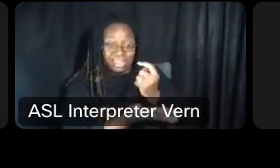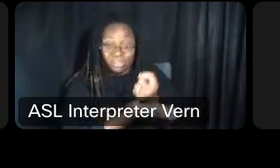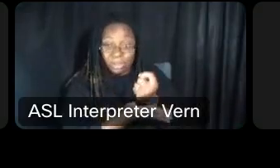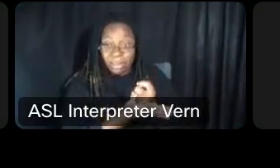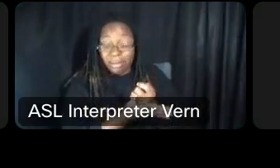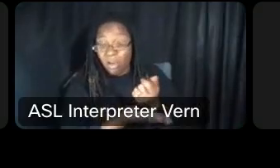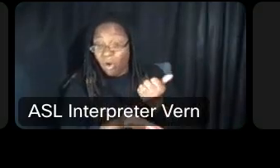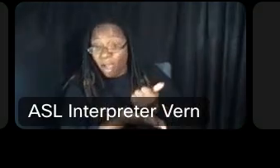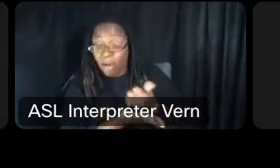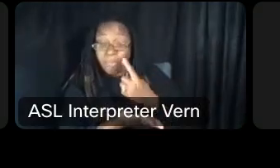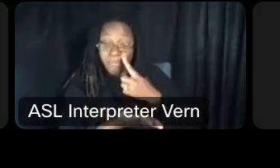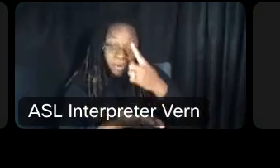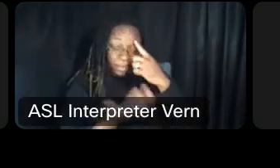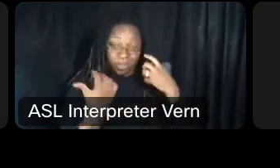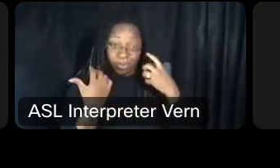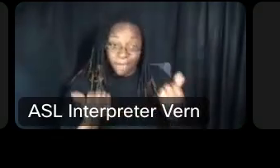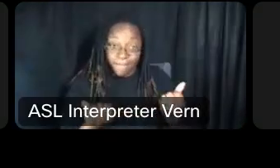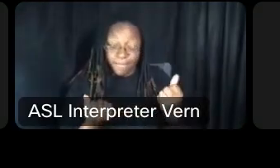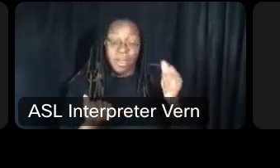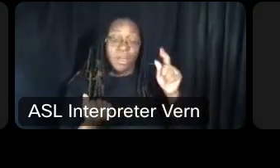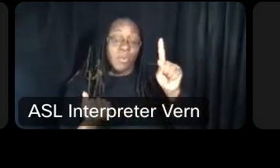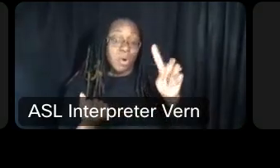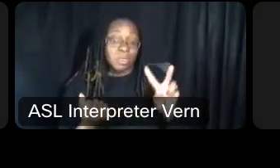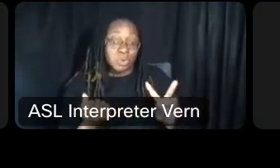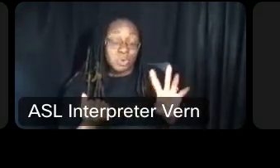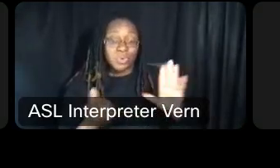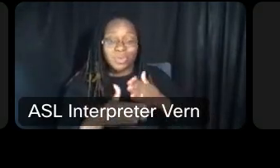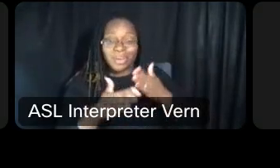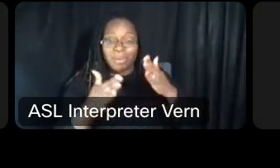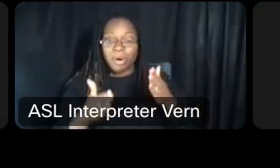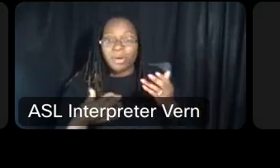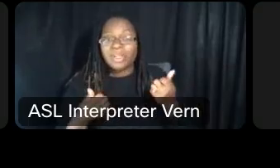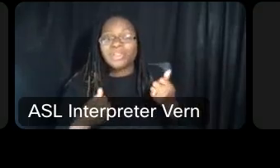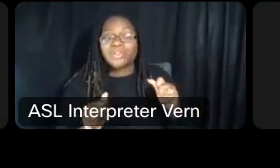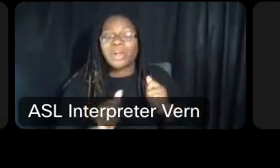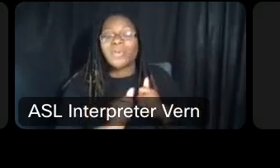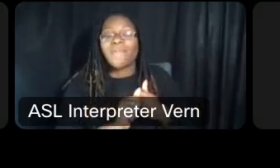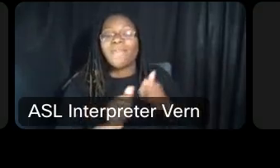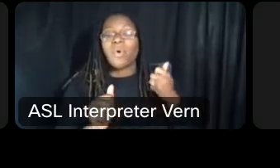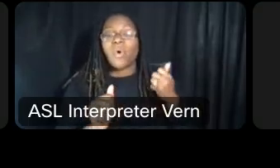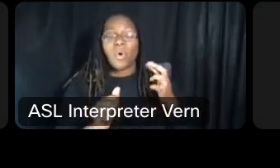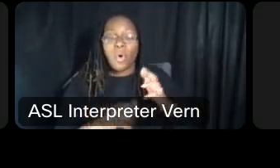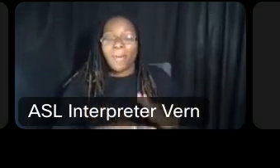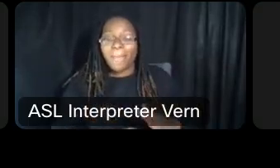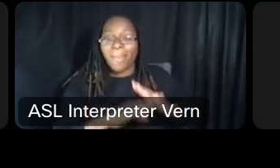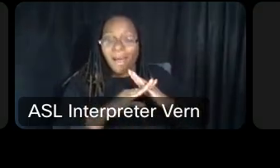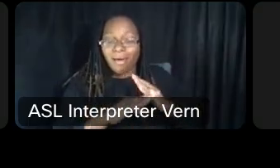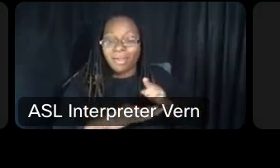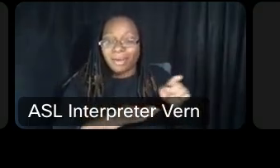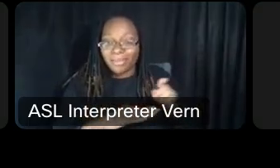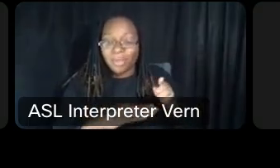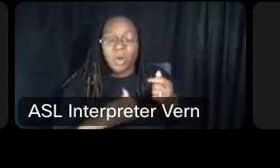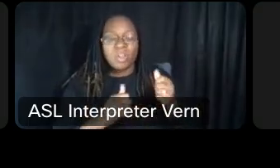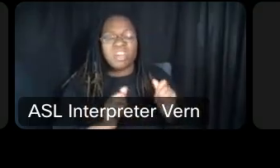2 of those said that their partner had actively prevented or tried to discourage